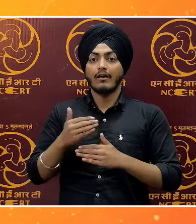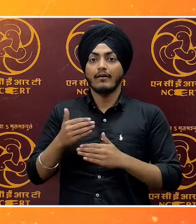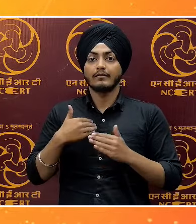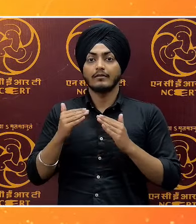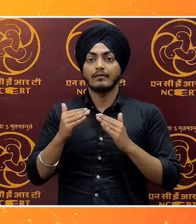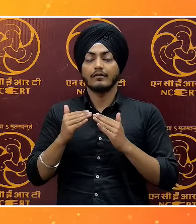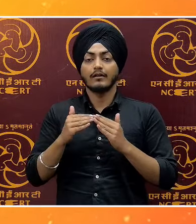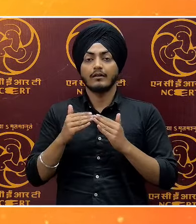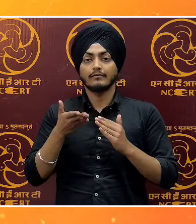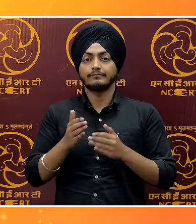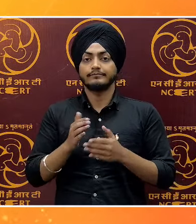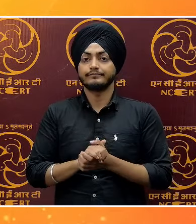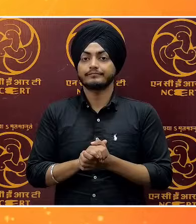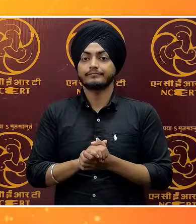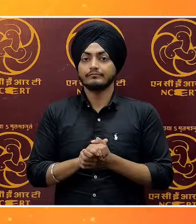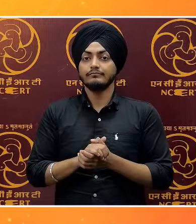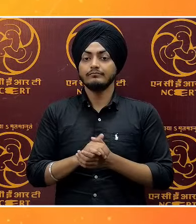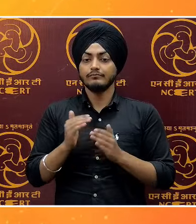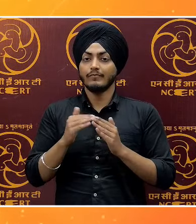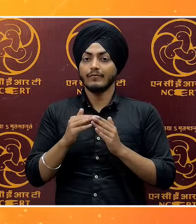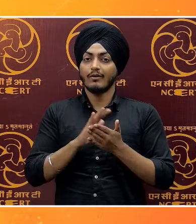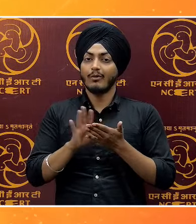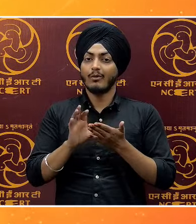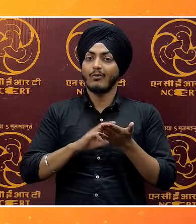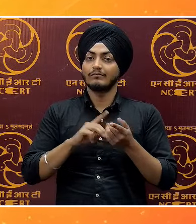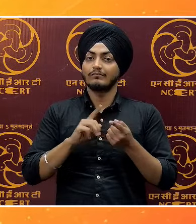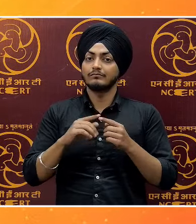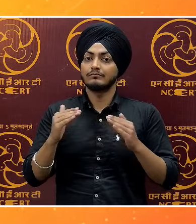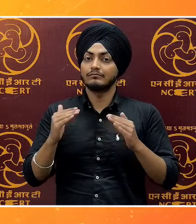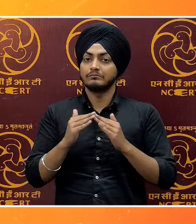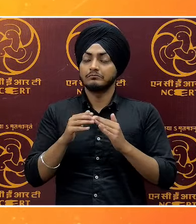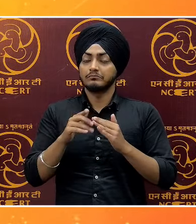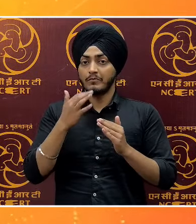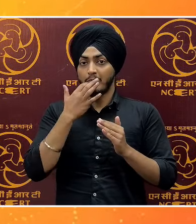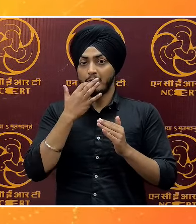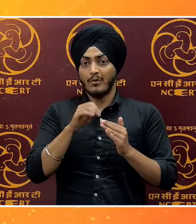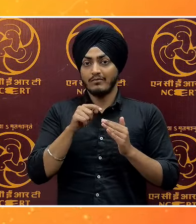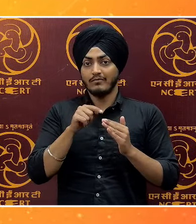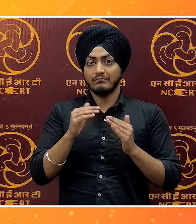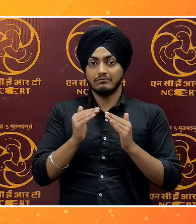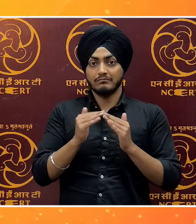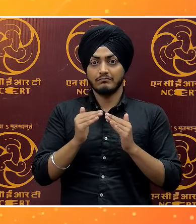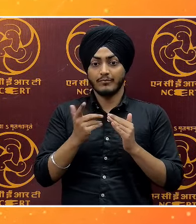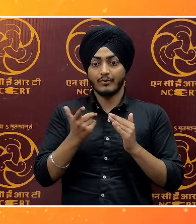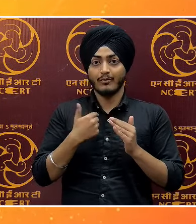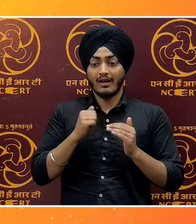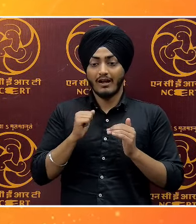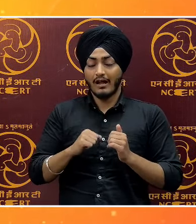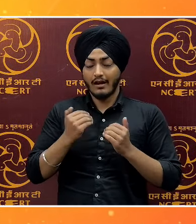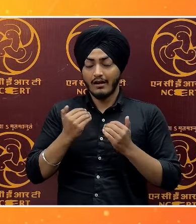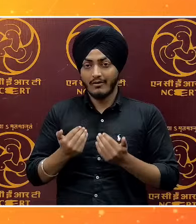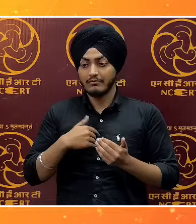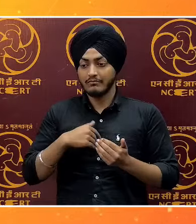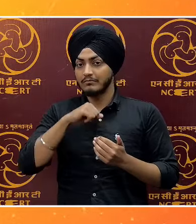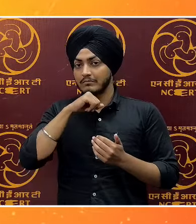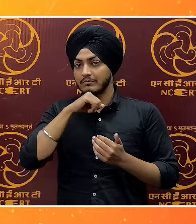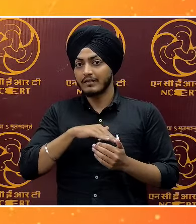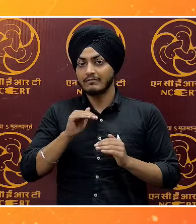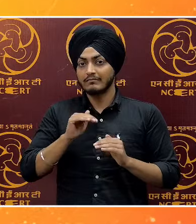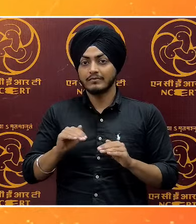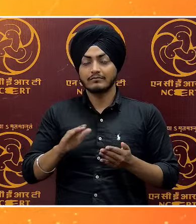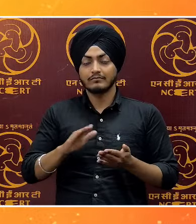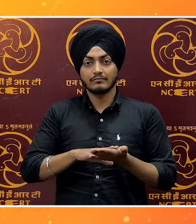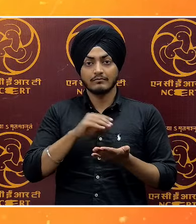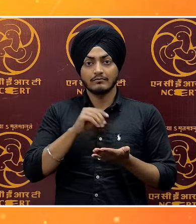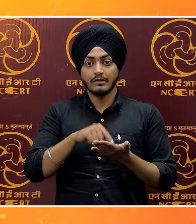house. So home address is an important thing. Very important. And our small learners should remember